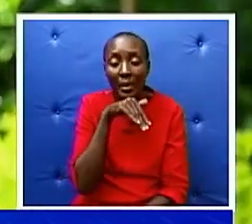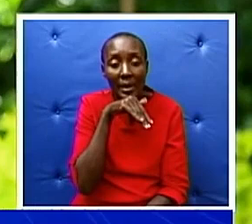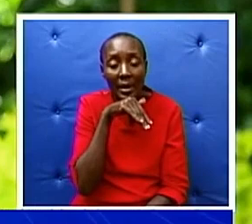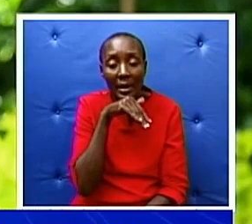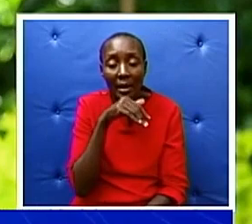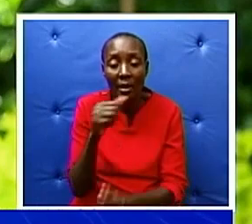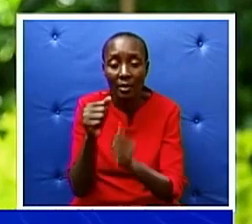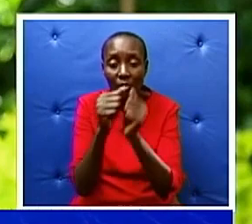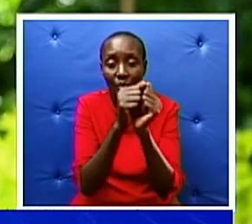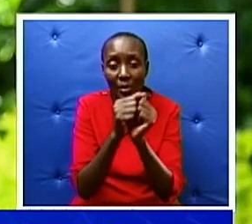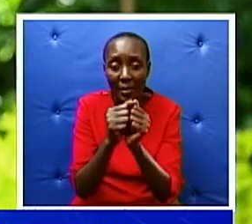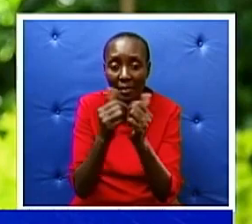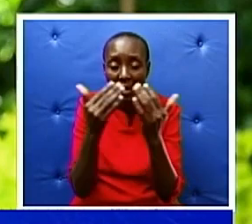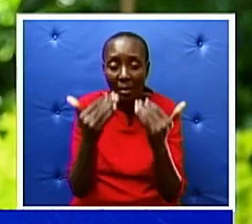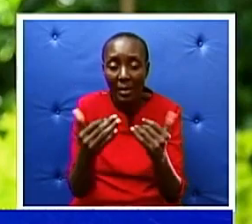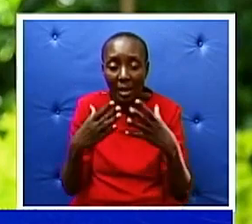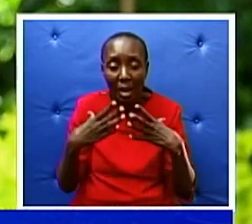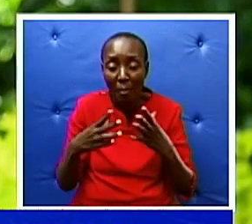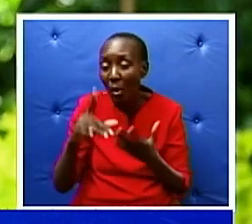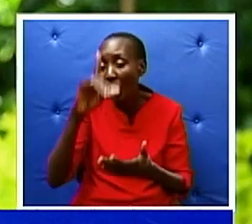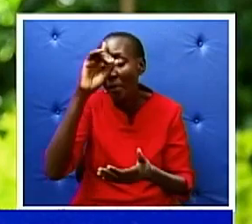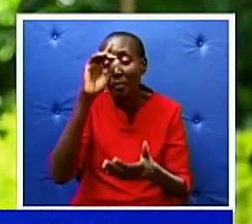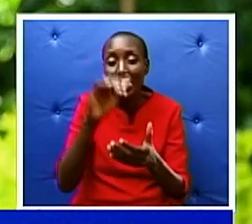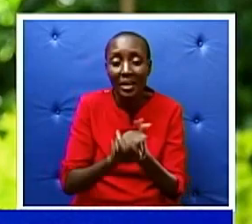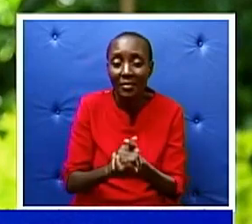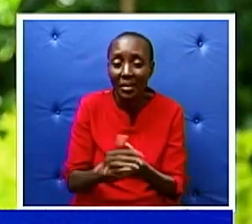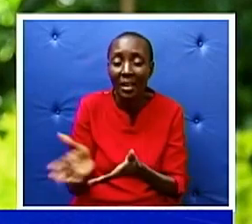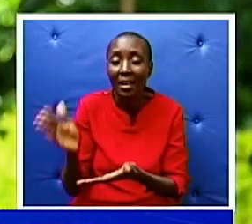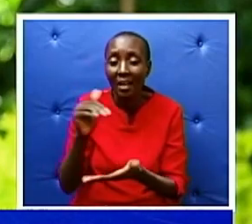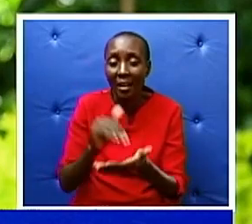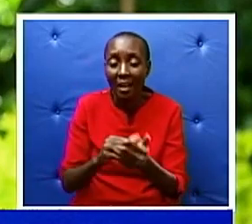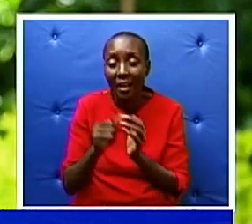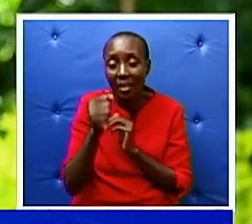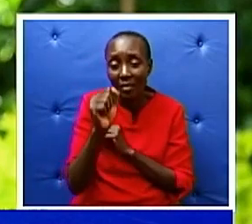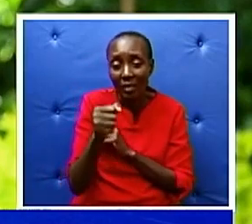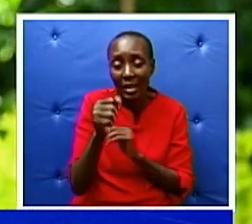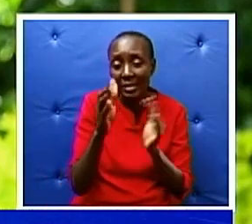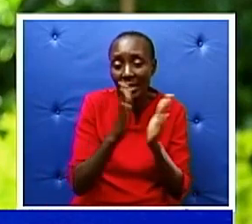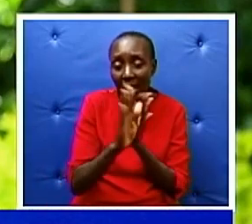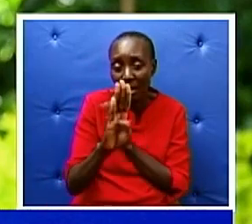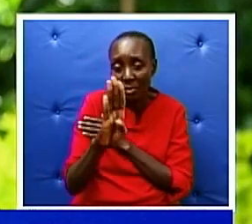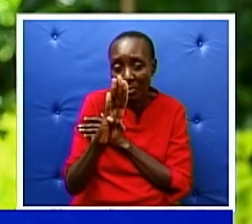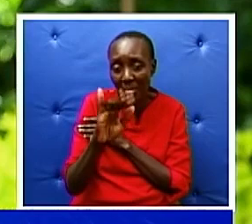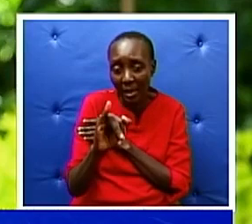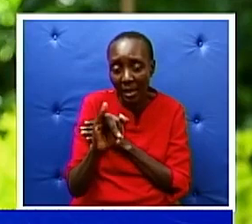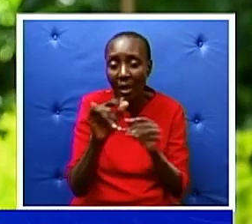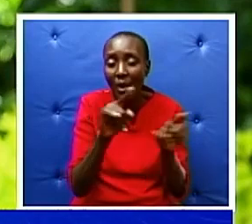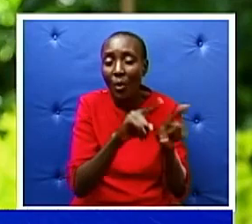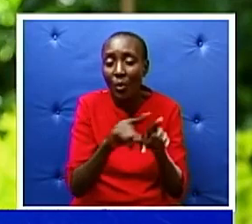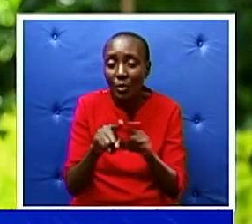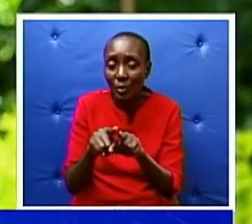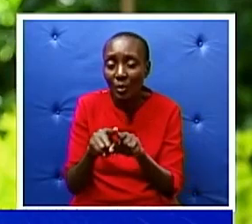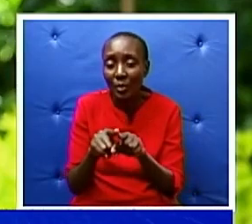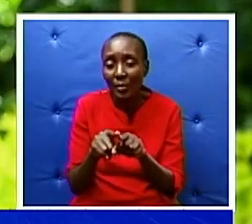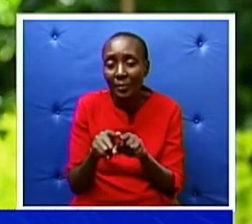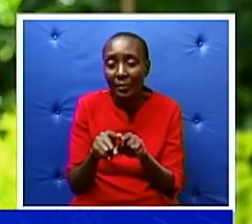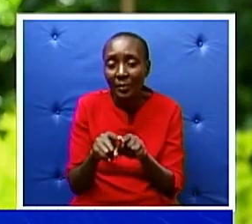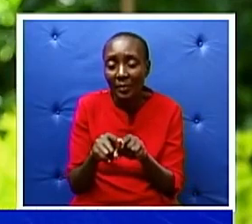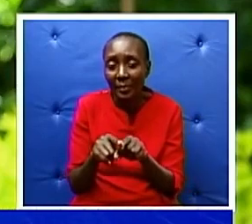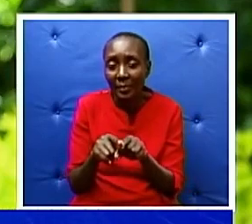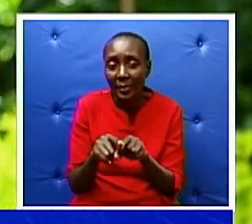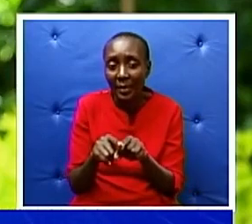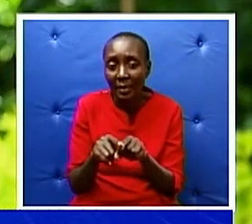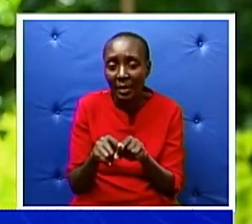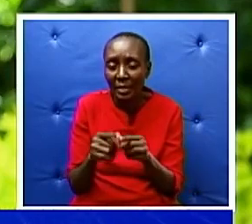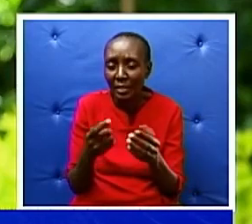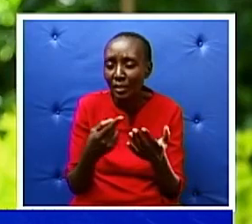brought faith back into the handshake and BBI as well, because that has not been happening in a